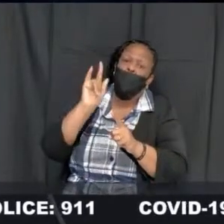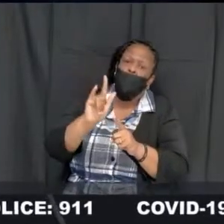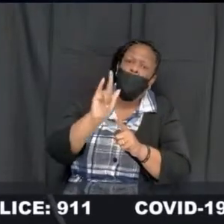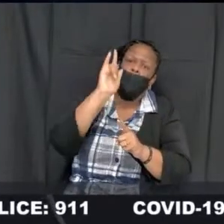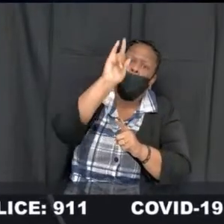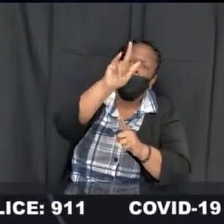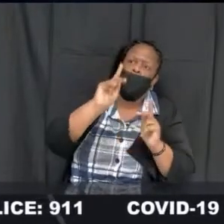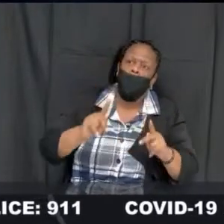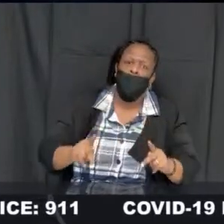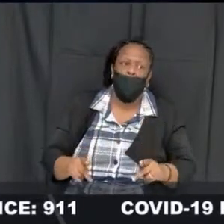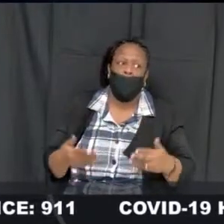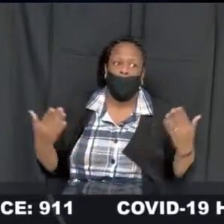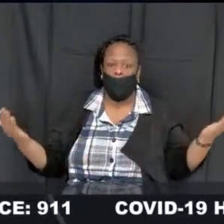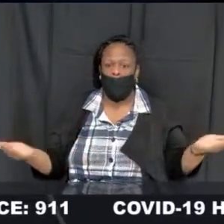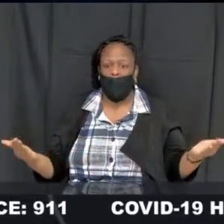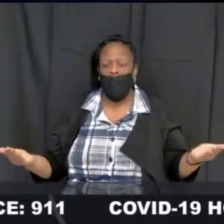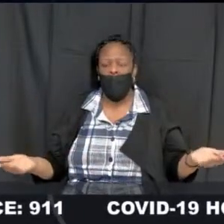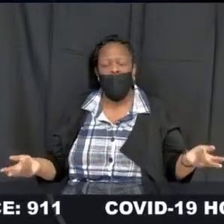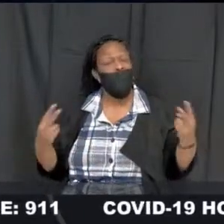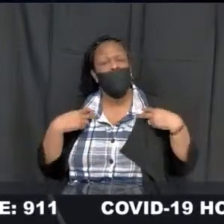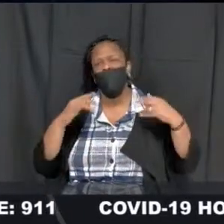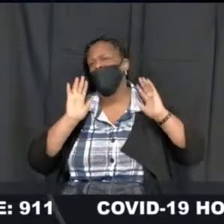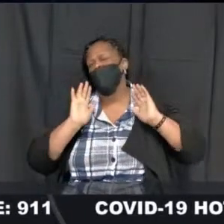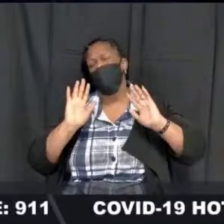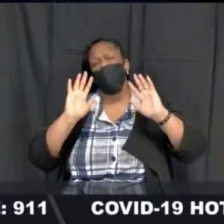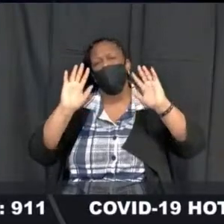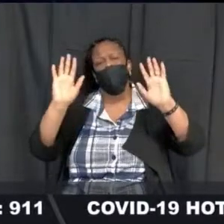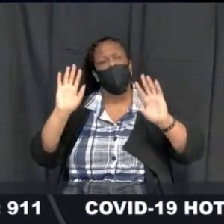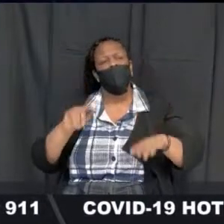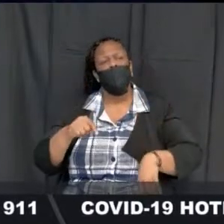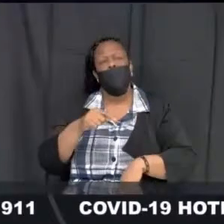a wonderful opportunity here on the ground.